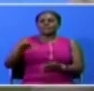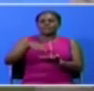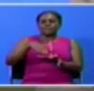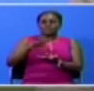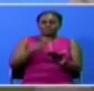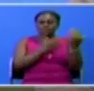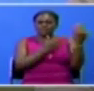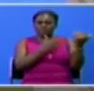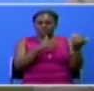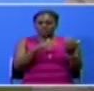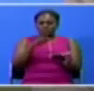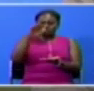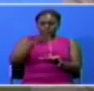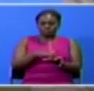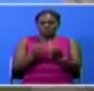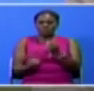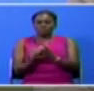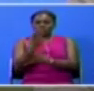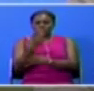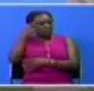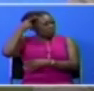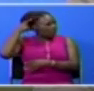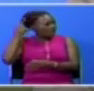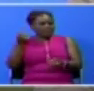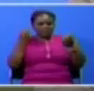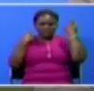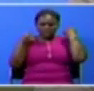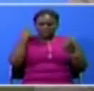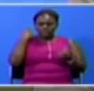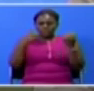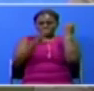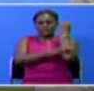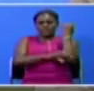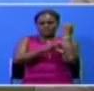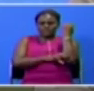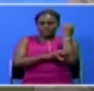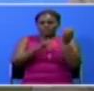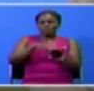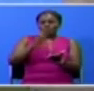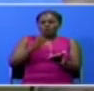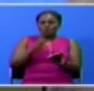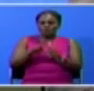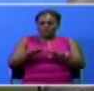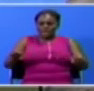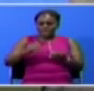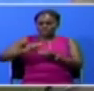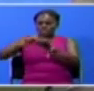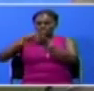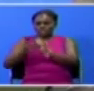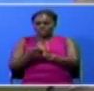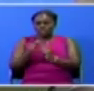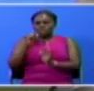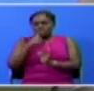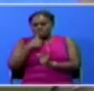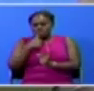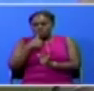push down the production of the traditional black tea in the country as more farmers dedicate more land to grow these new varieties